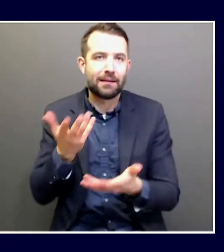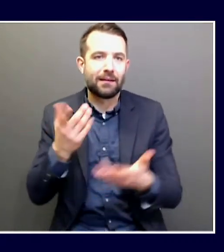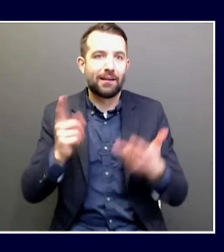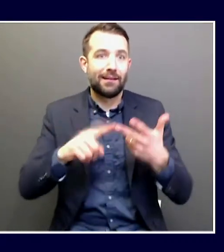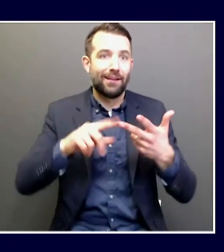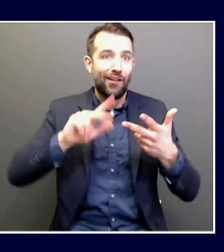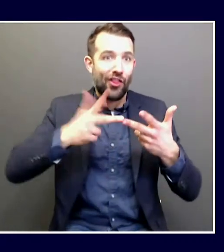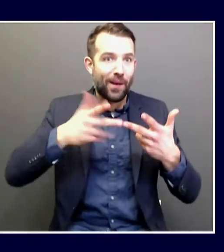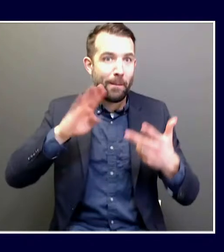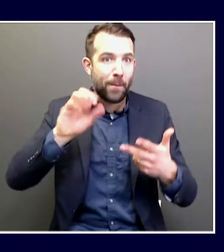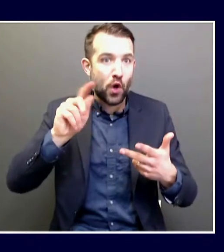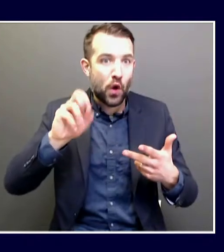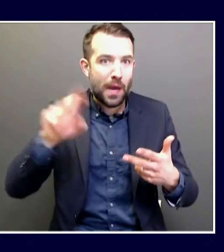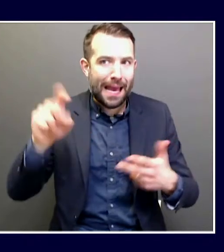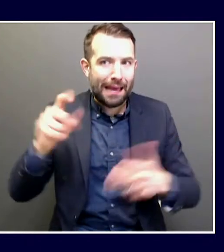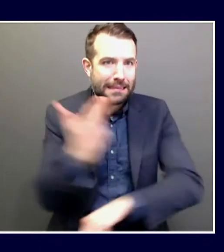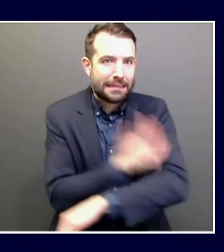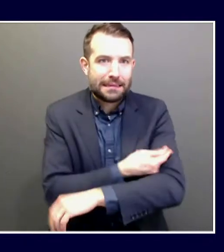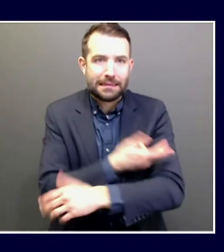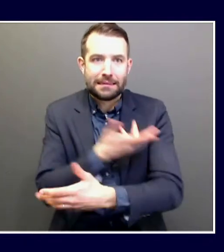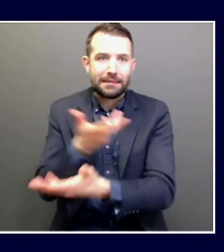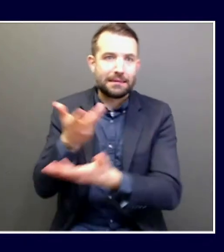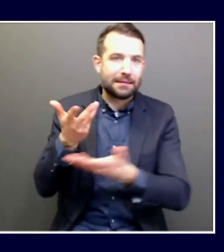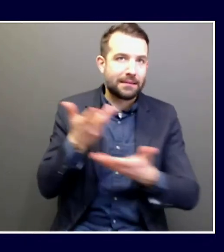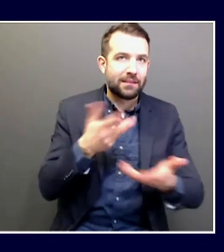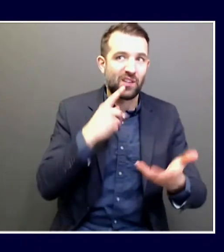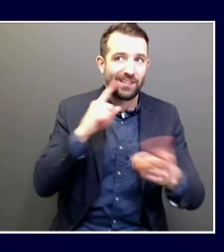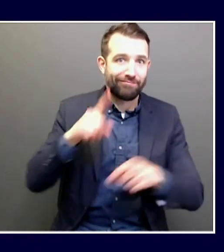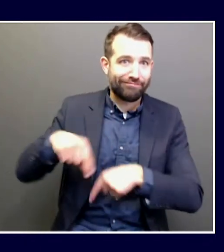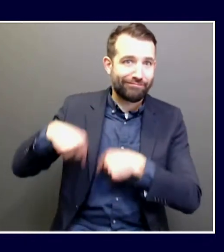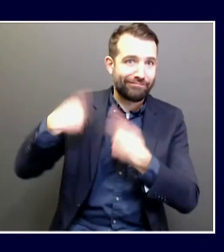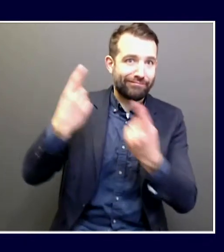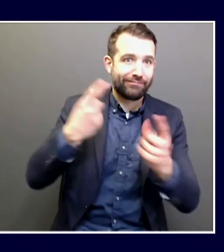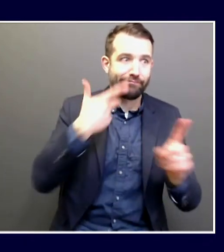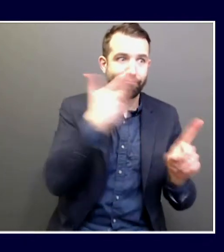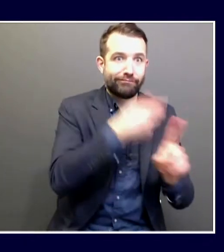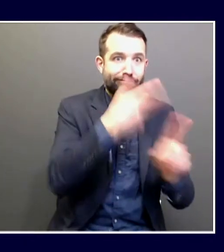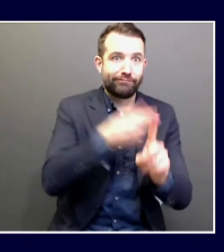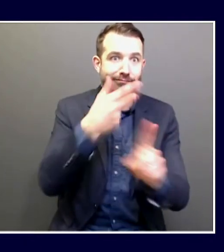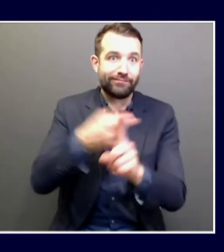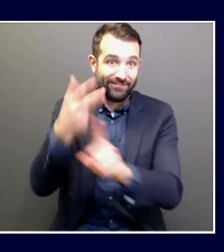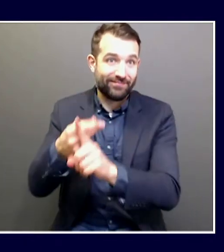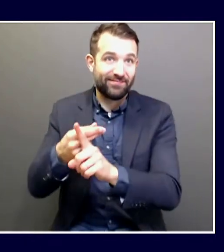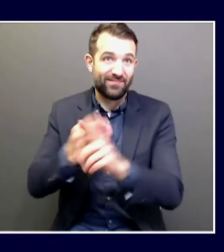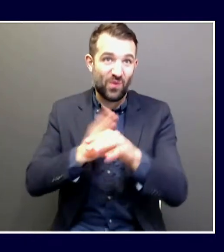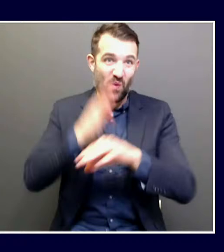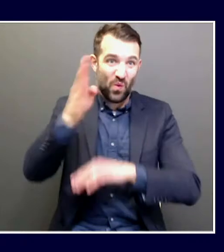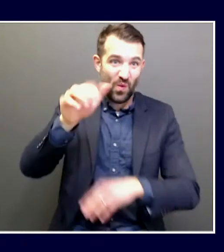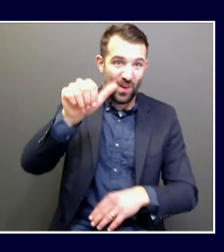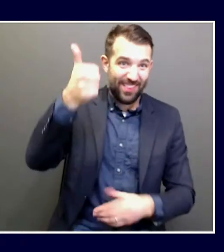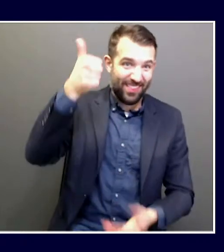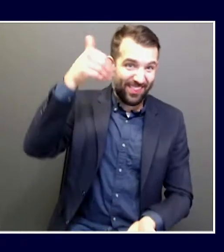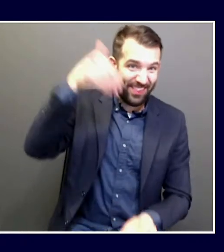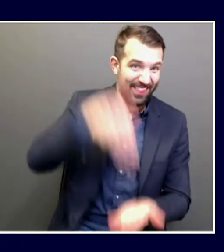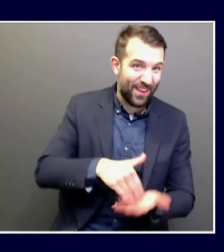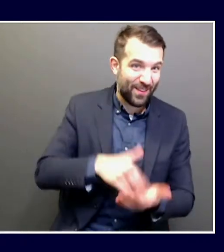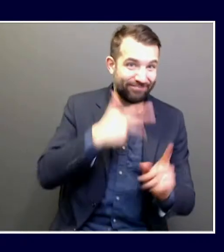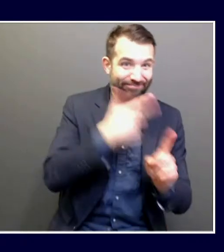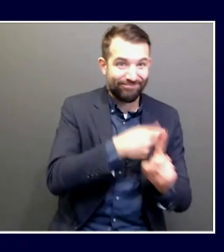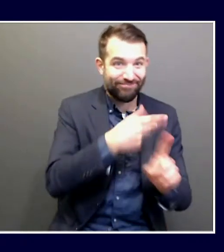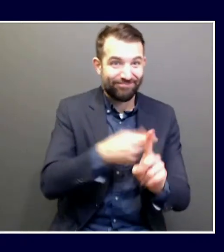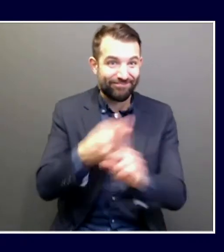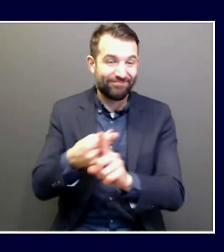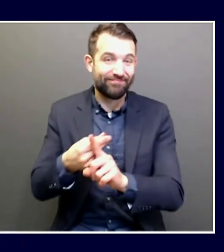time, the team at the Armory has administered more than 10,000 doses of COVID-19 vaccine,